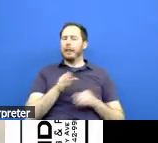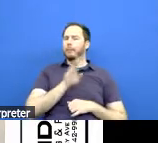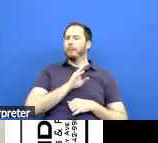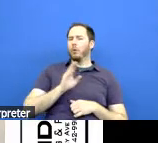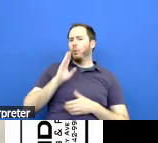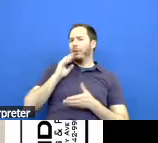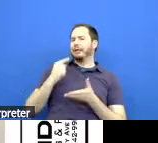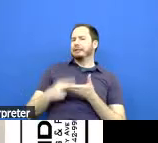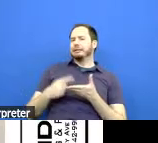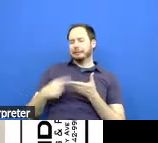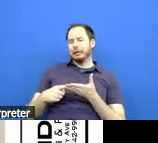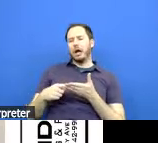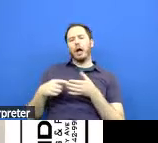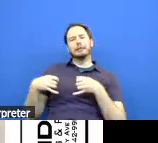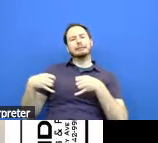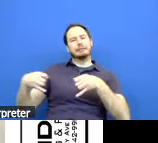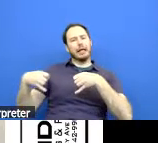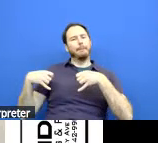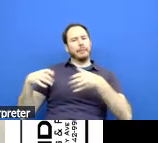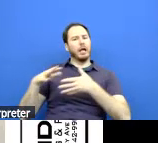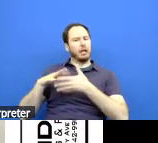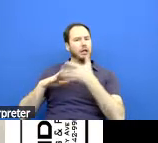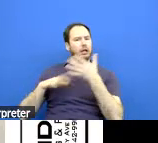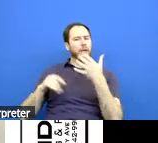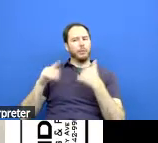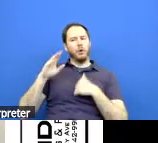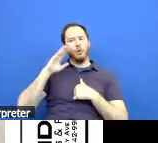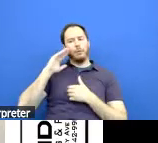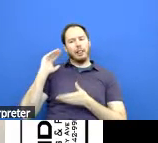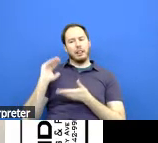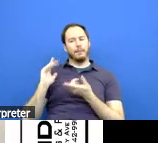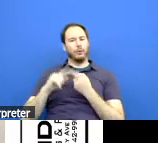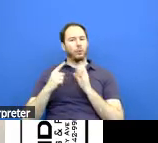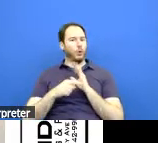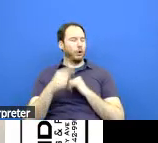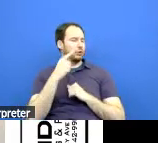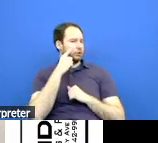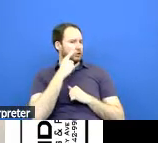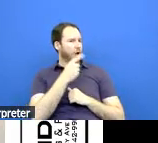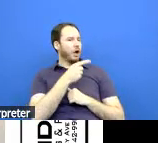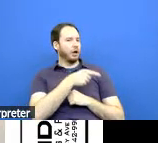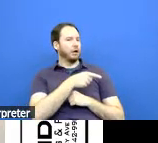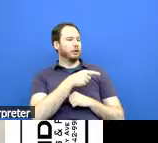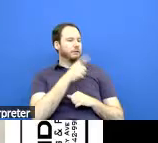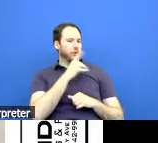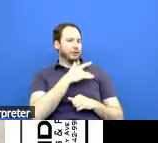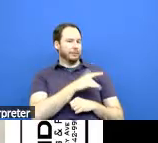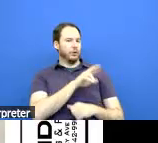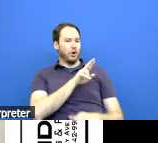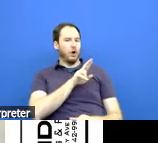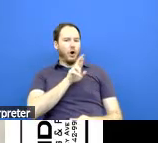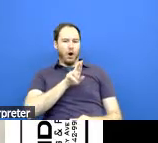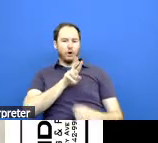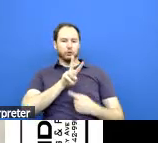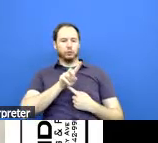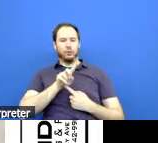discuss setbacks and things like that. But they are going to be less than what's typically required for an R215